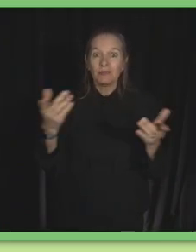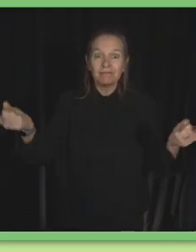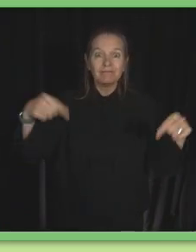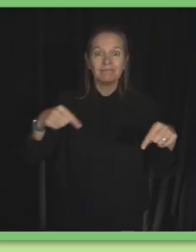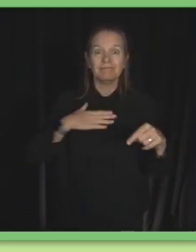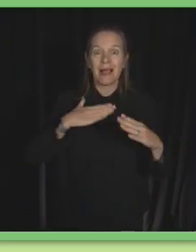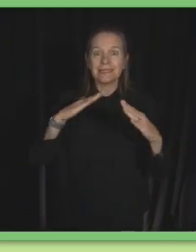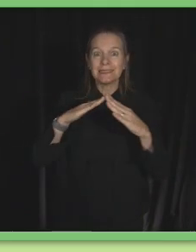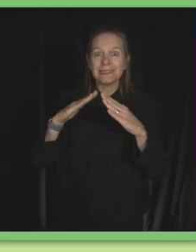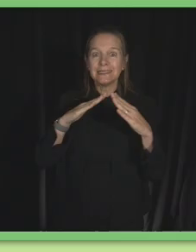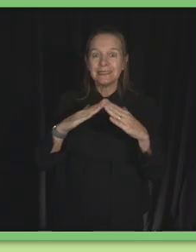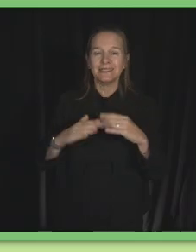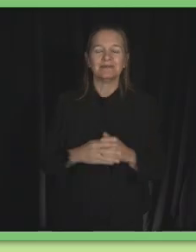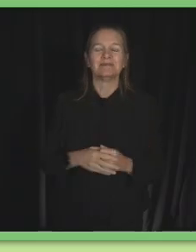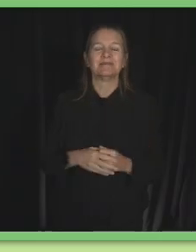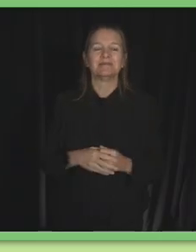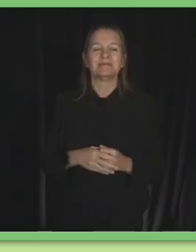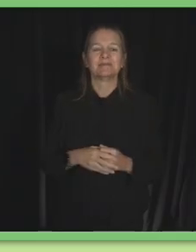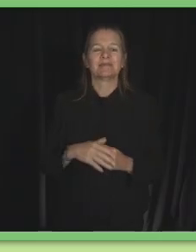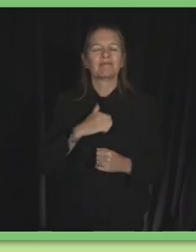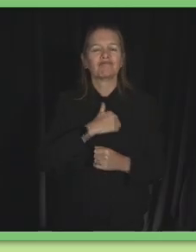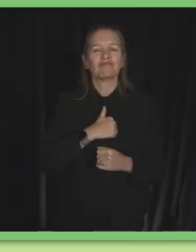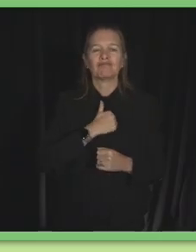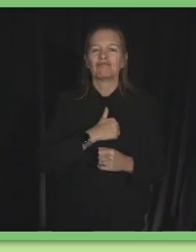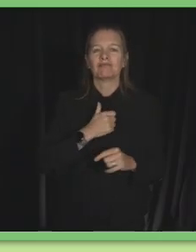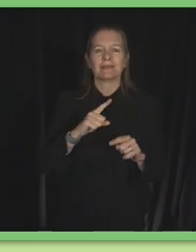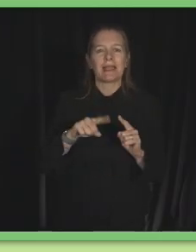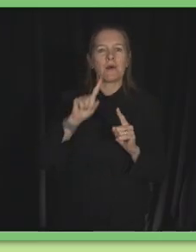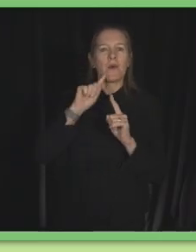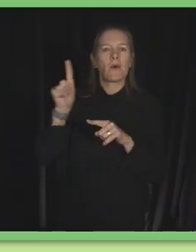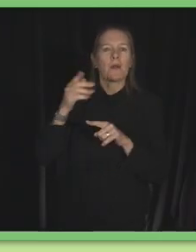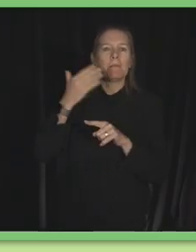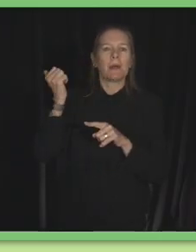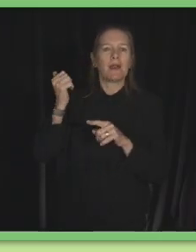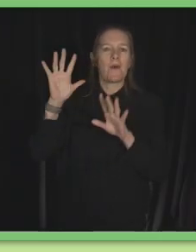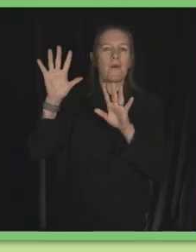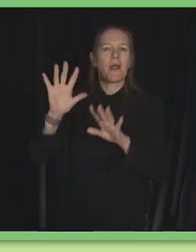city. I am sorry we could not order better weather.